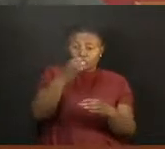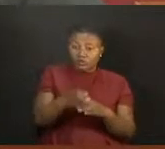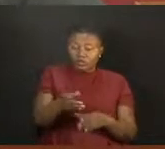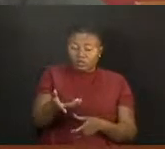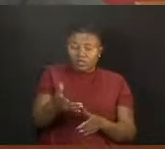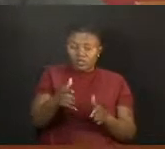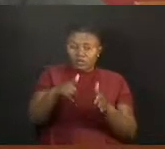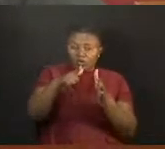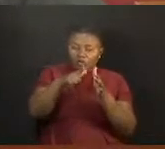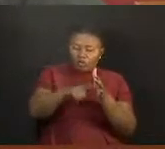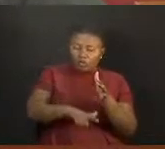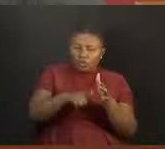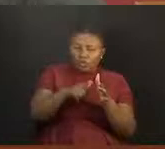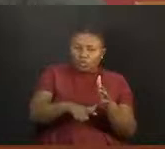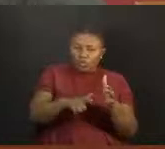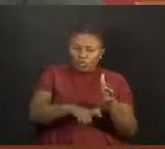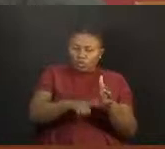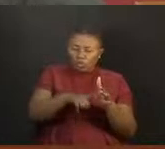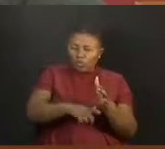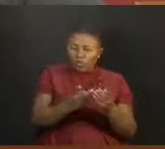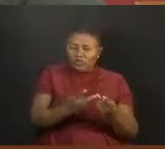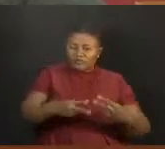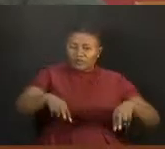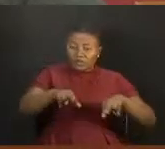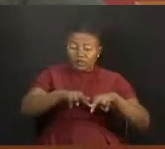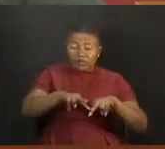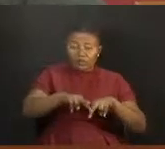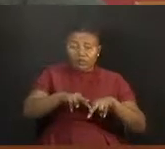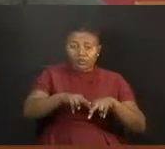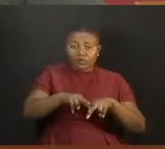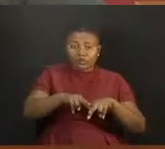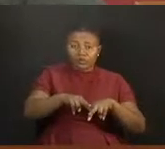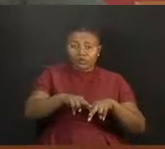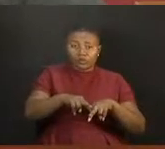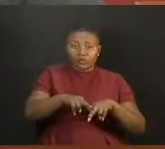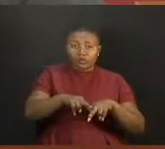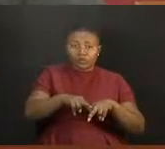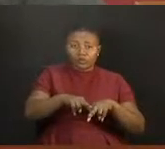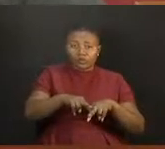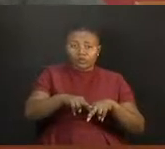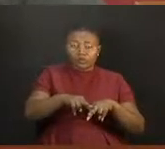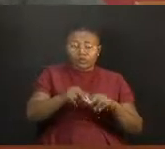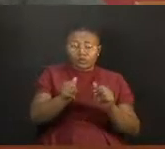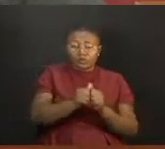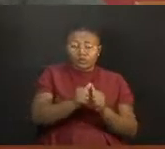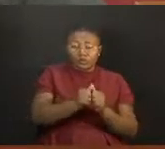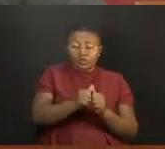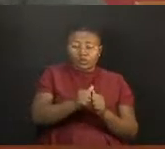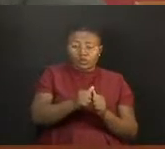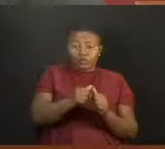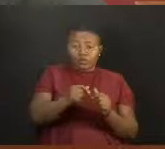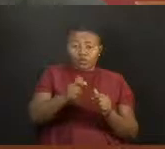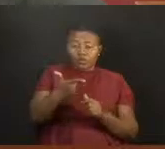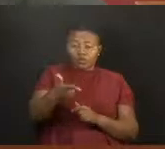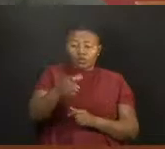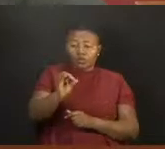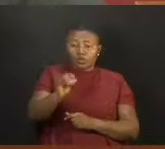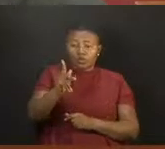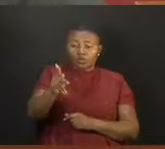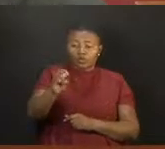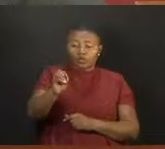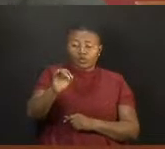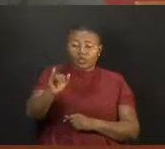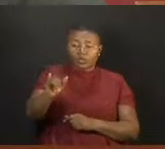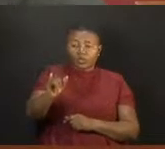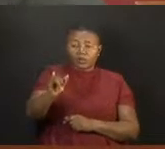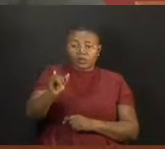responsive value for the contract with Goki Properties Limited was